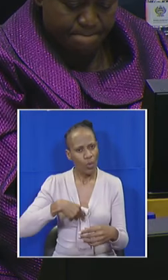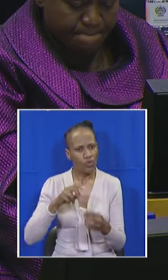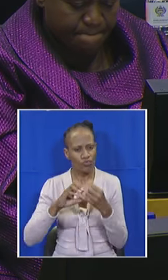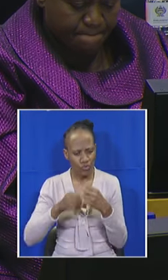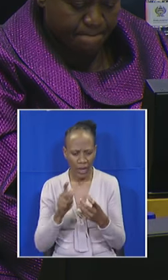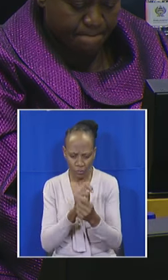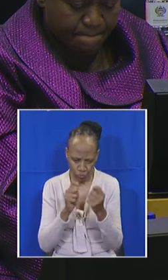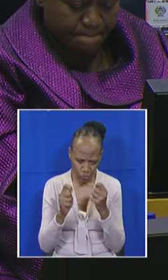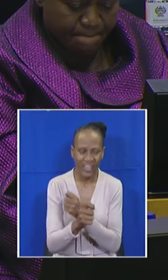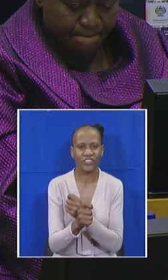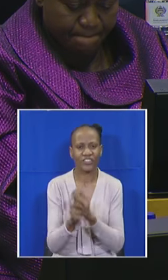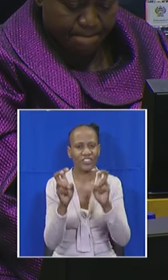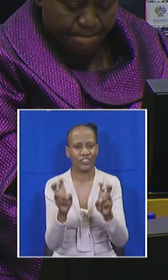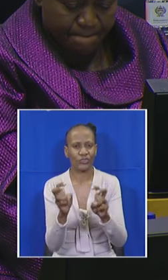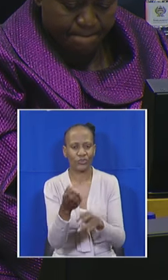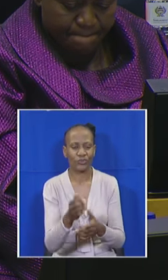situation around.